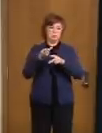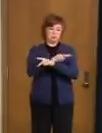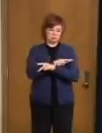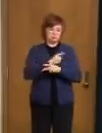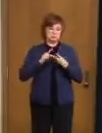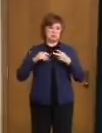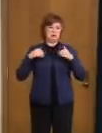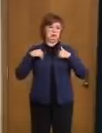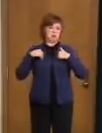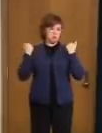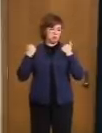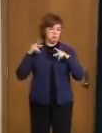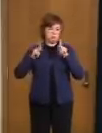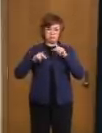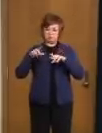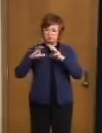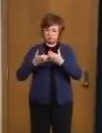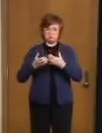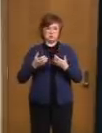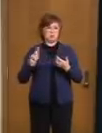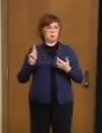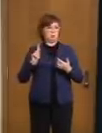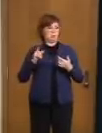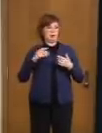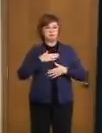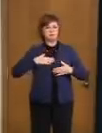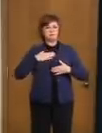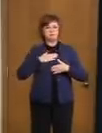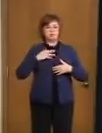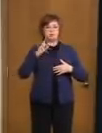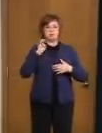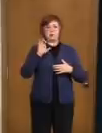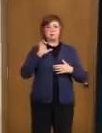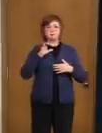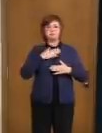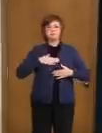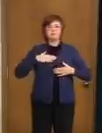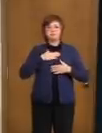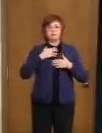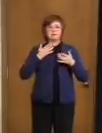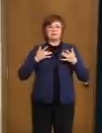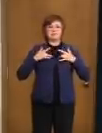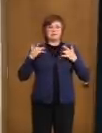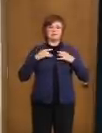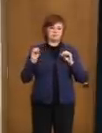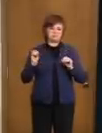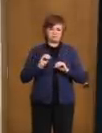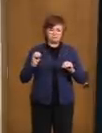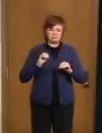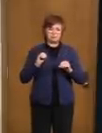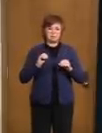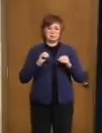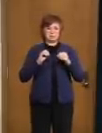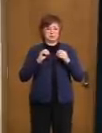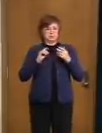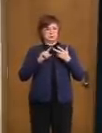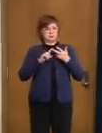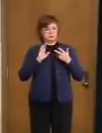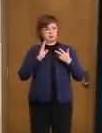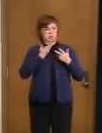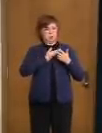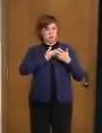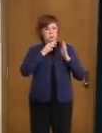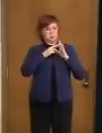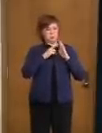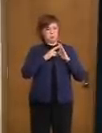to recreation opportunities. And I'd just say that the measures that are in place are not insignificant by any stretch. Yes,